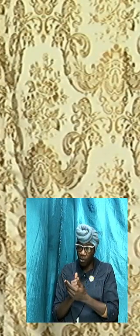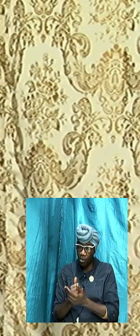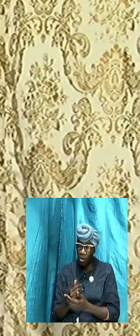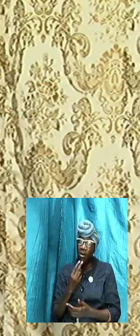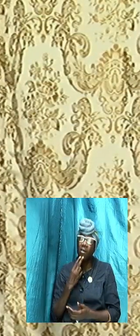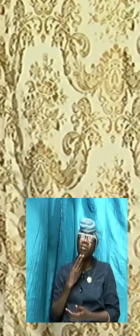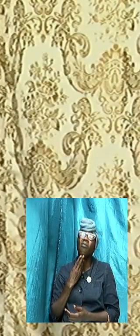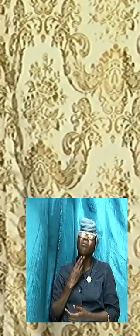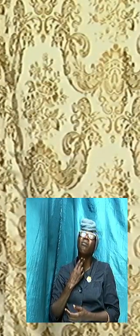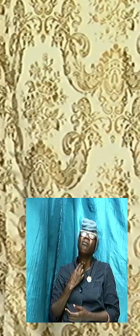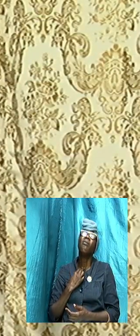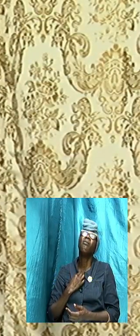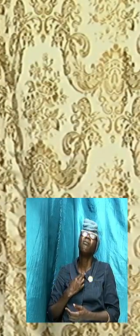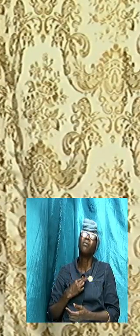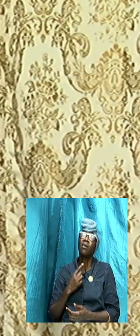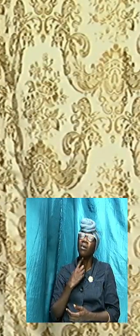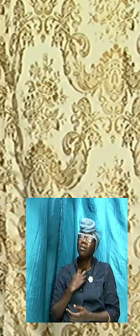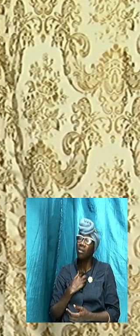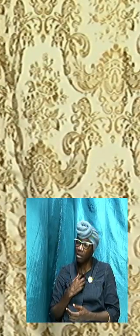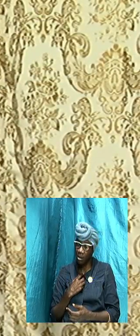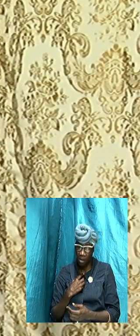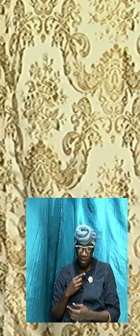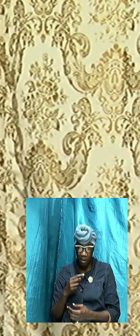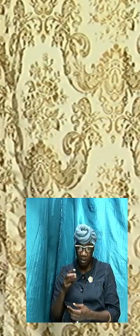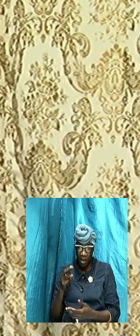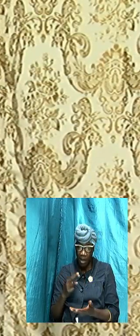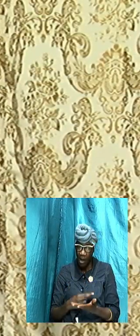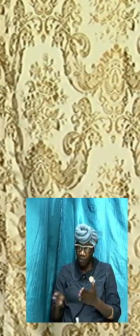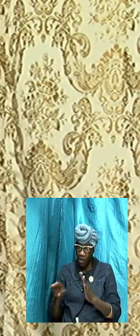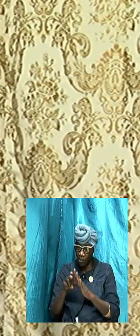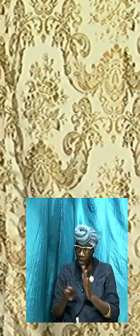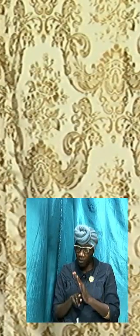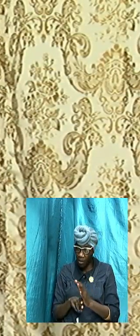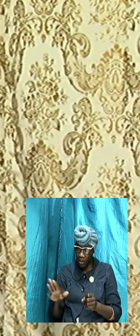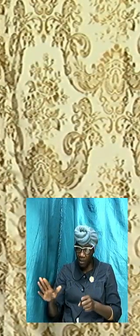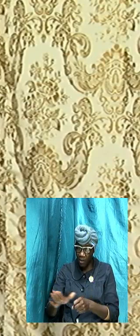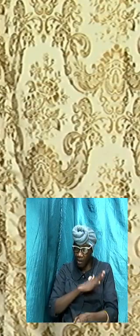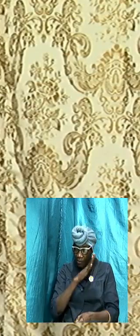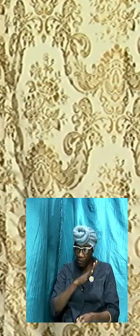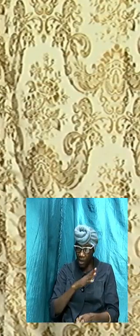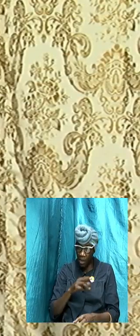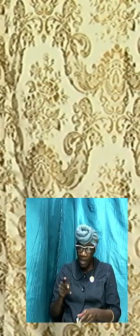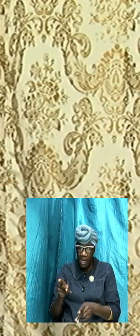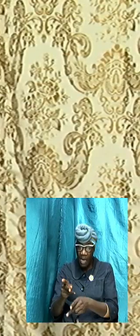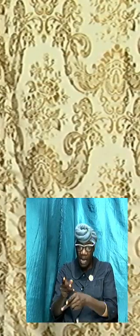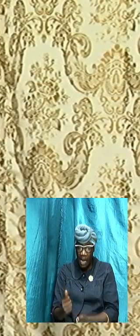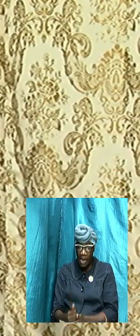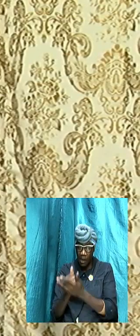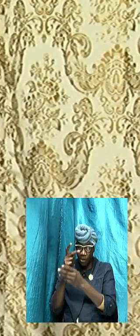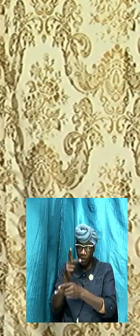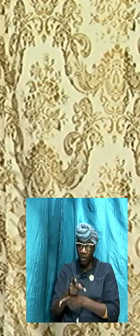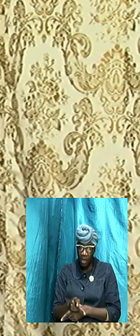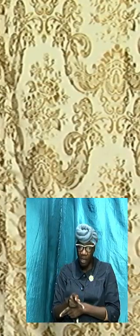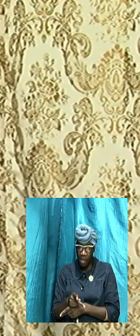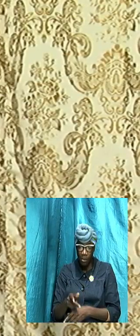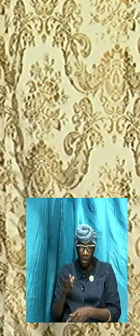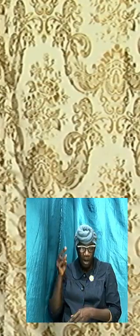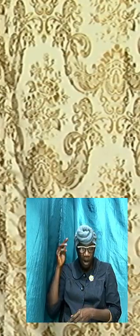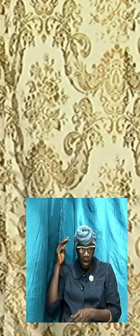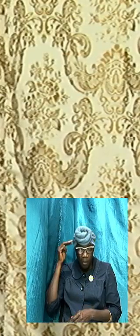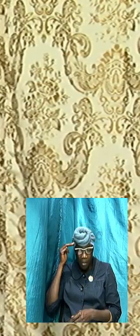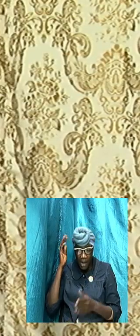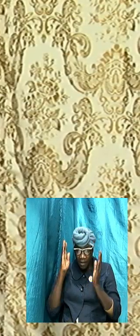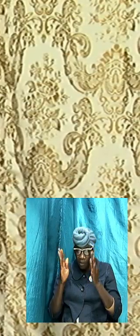to thirst after righteousness that we shall be filled. Help us, Lord Jesus, to keep our minds and our focus on the prize which is in Christ Jesus